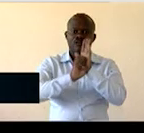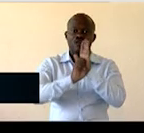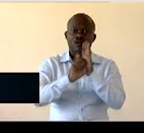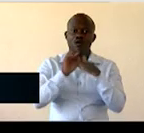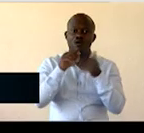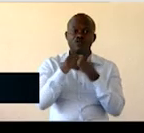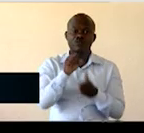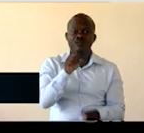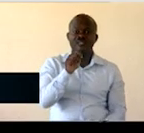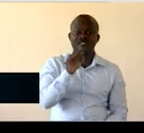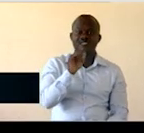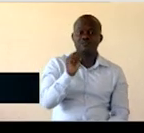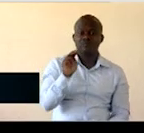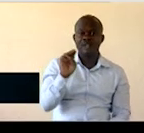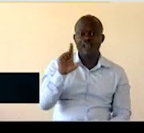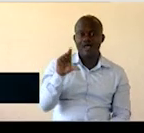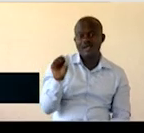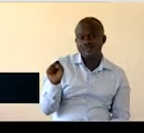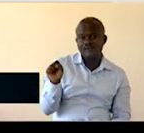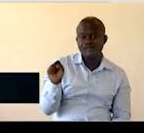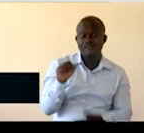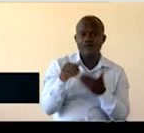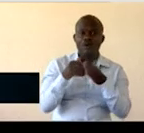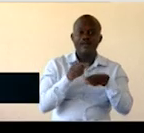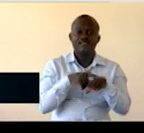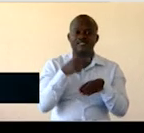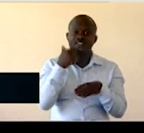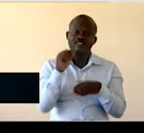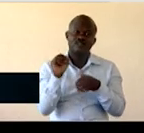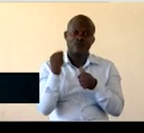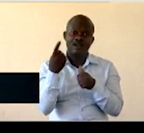stimuli or stimulus when it is one?